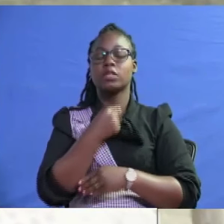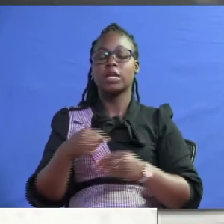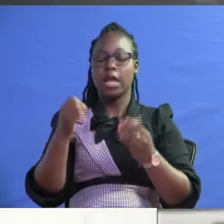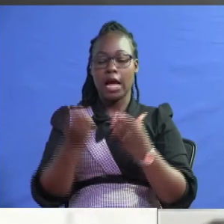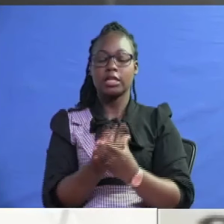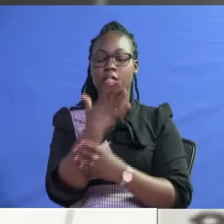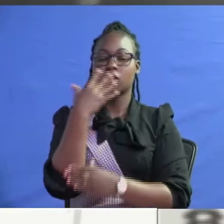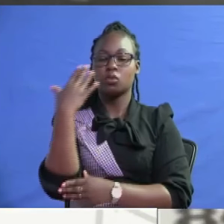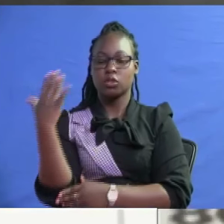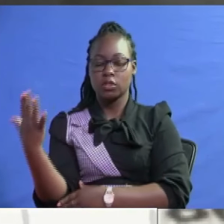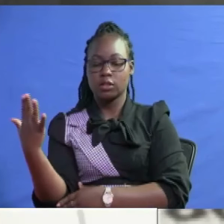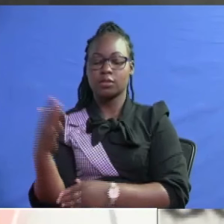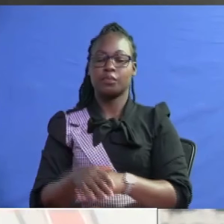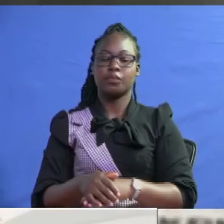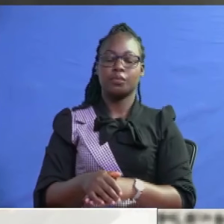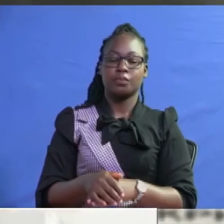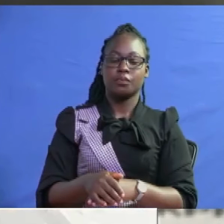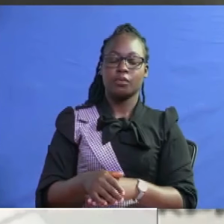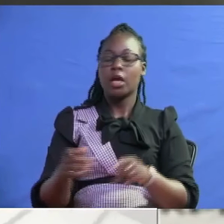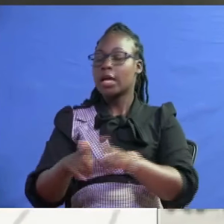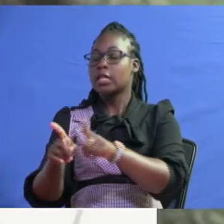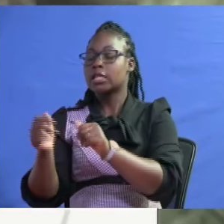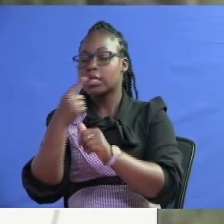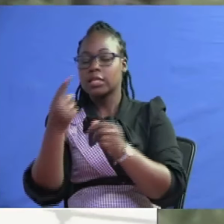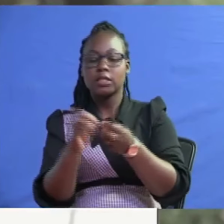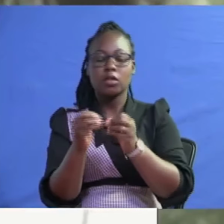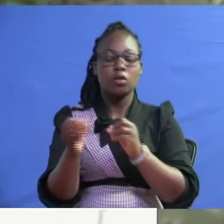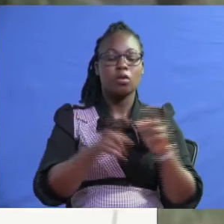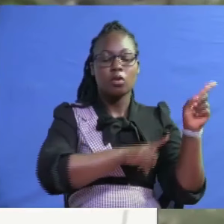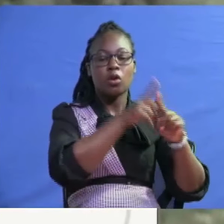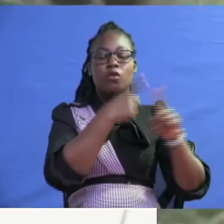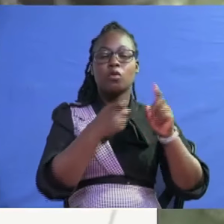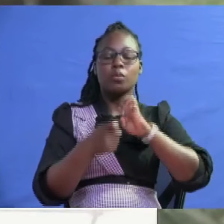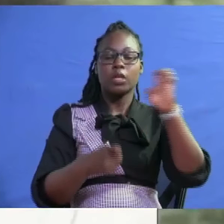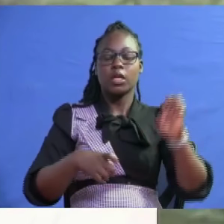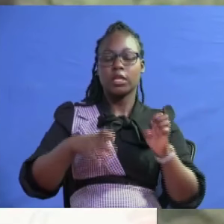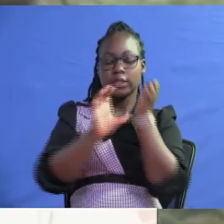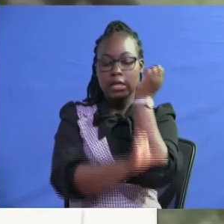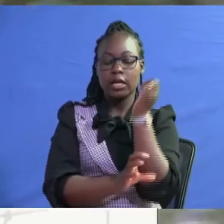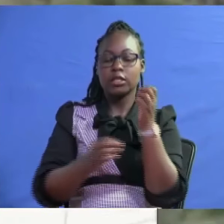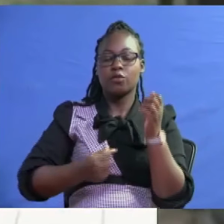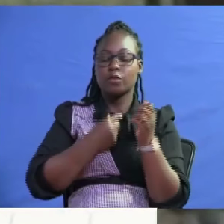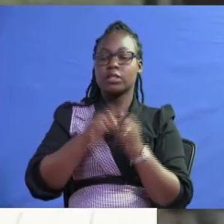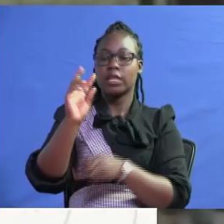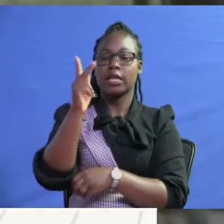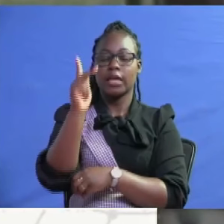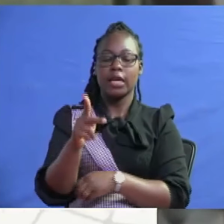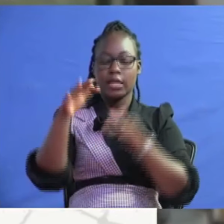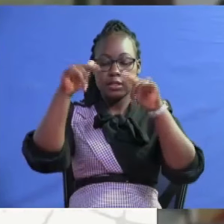miti. The envoy father said the number of tourists from his country visiting to Kenya has